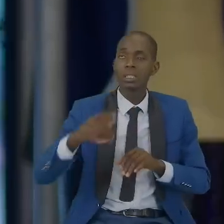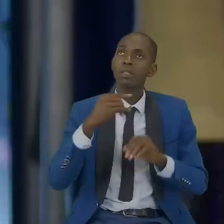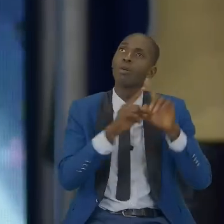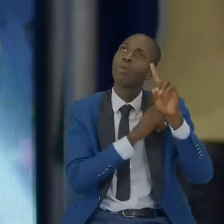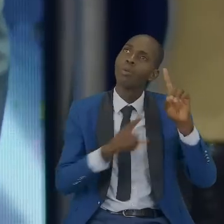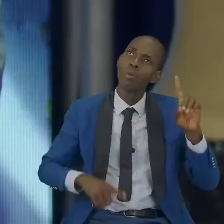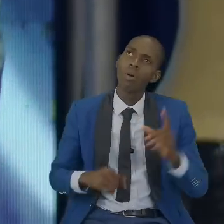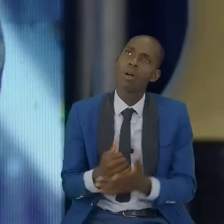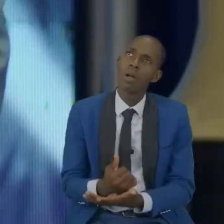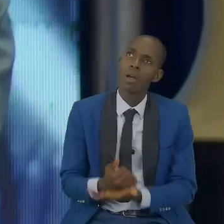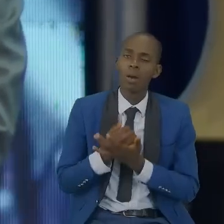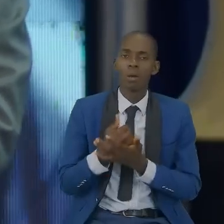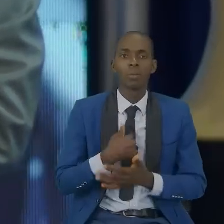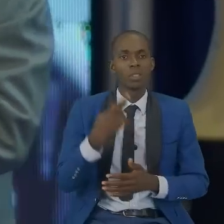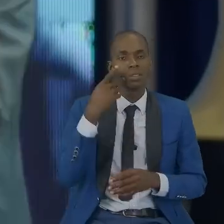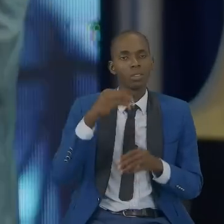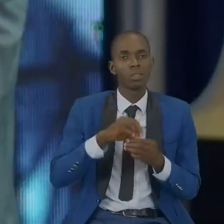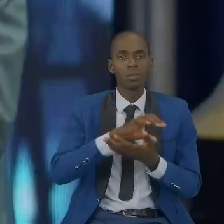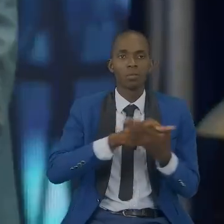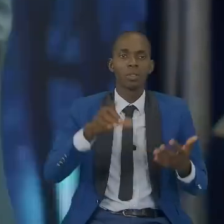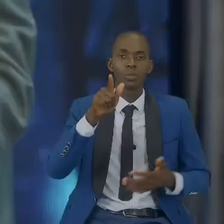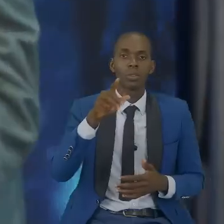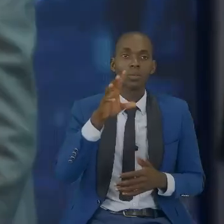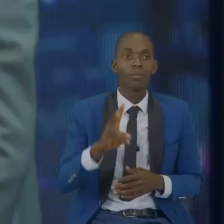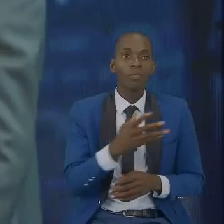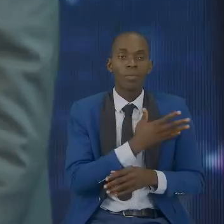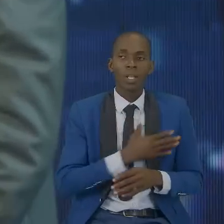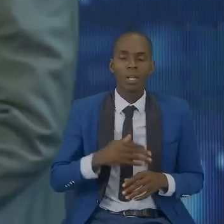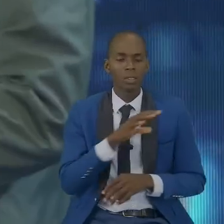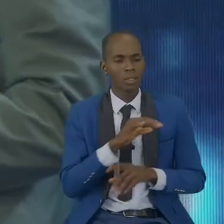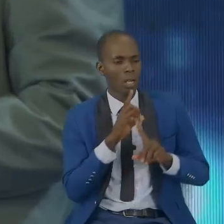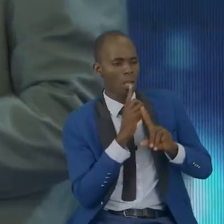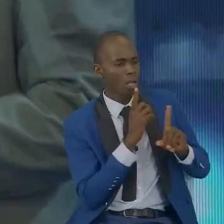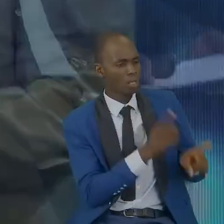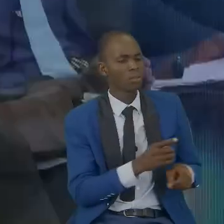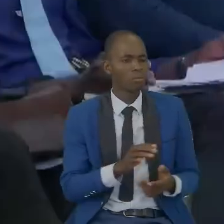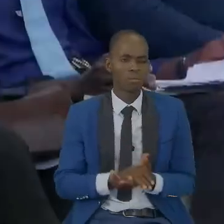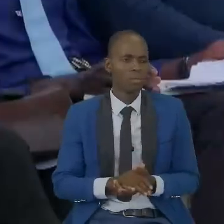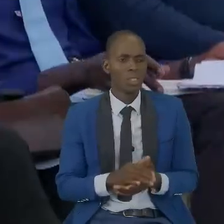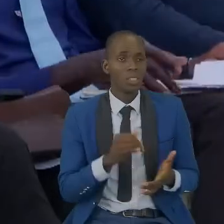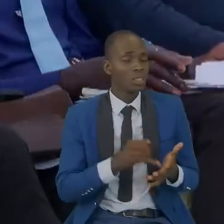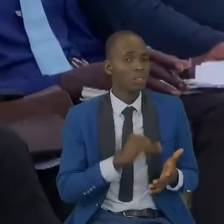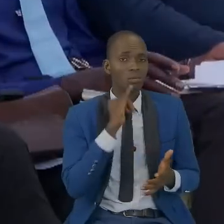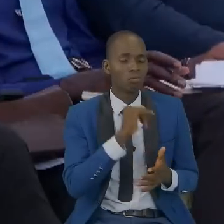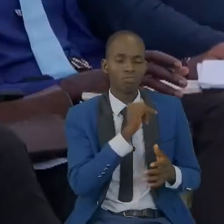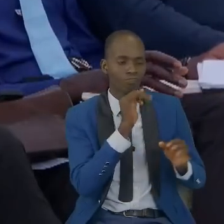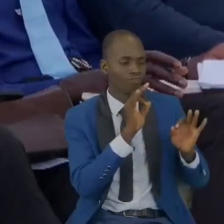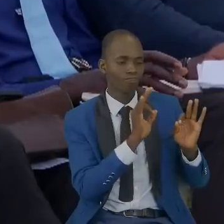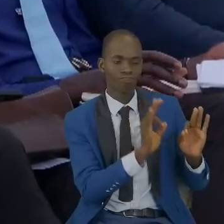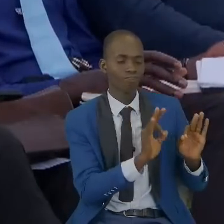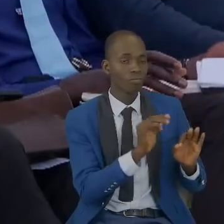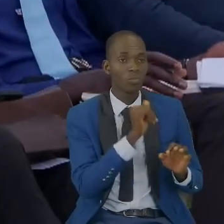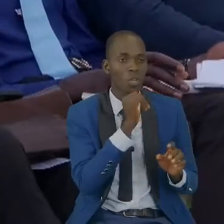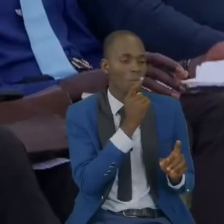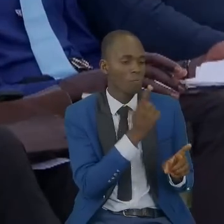Look at verse 26. In verse 26, but he answered and said, it is not suitable, not right,